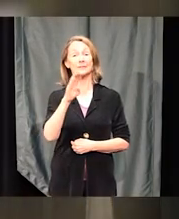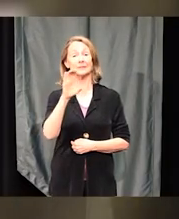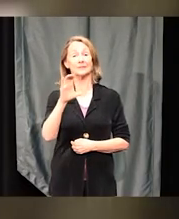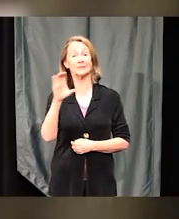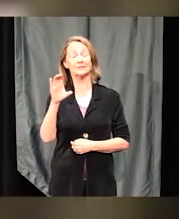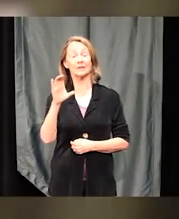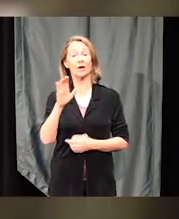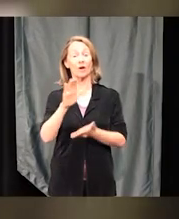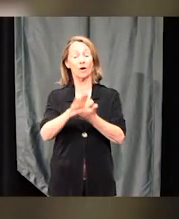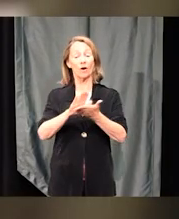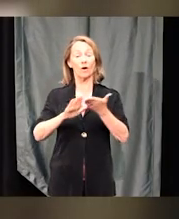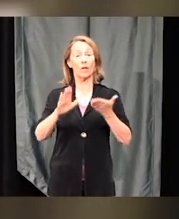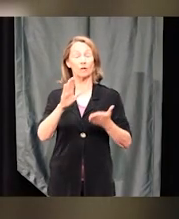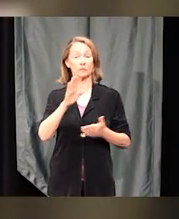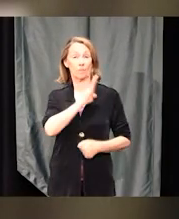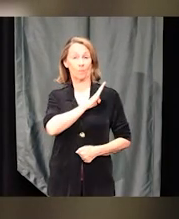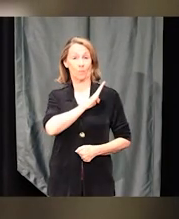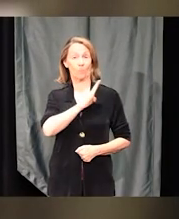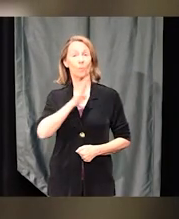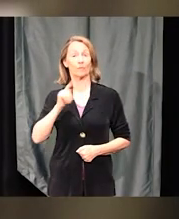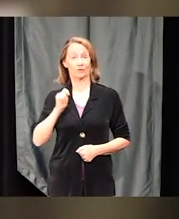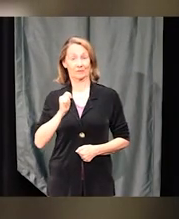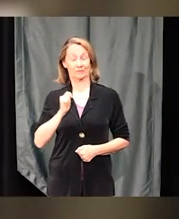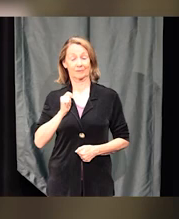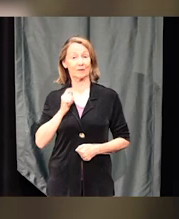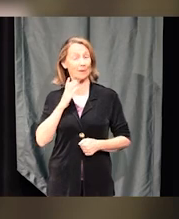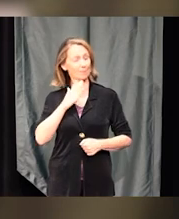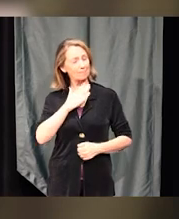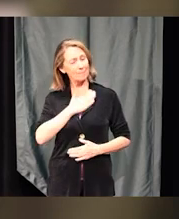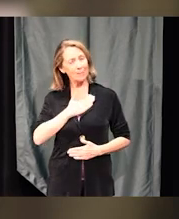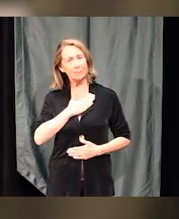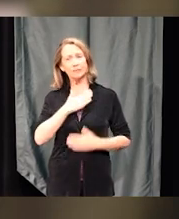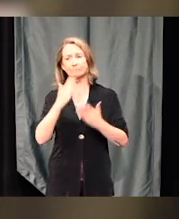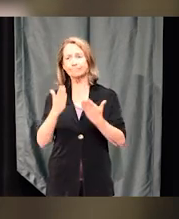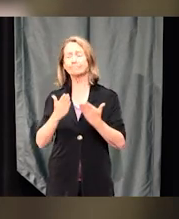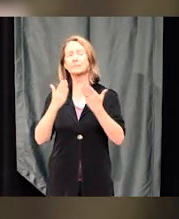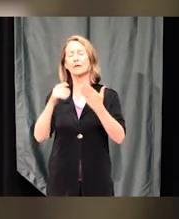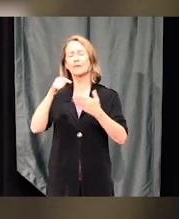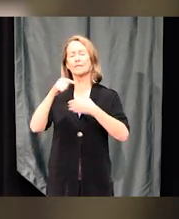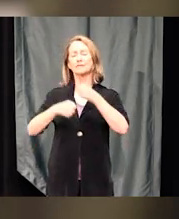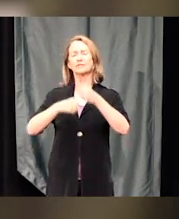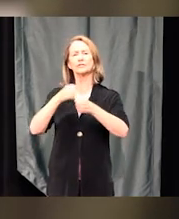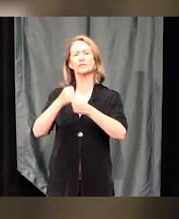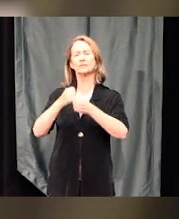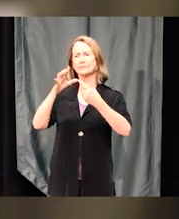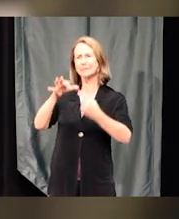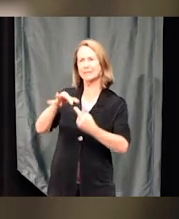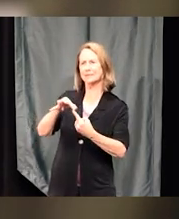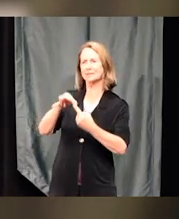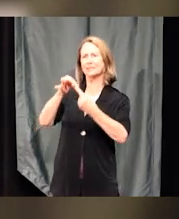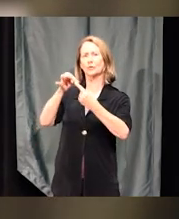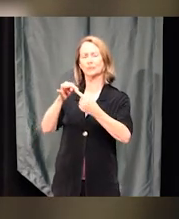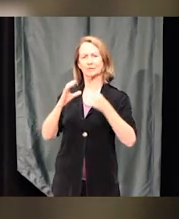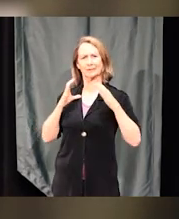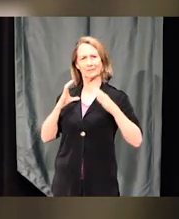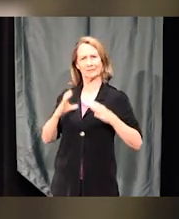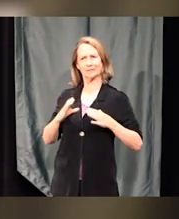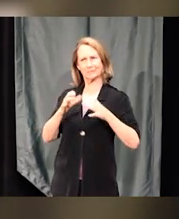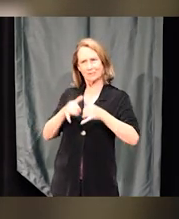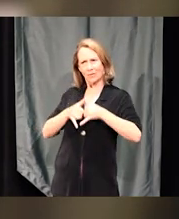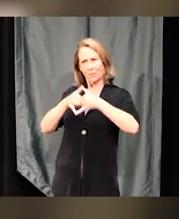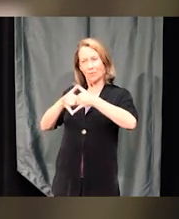Trustees. It is my pleasure to present this year's Distinguished Citizen Award. Each year, the Board